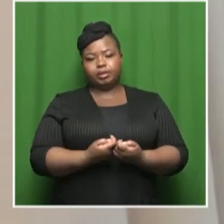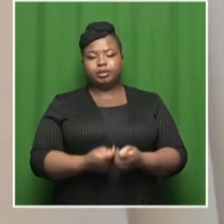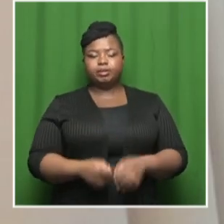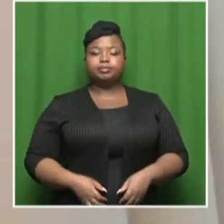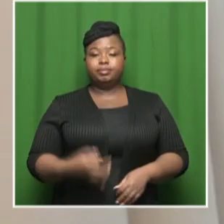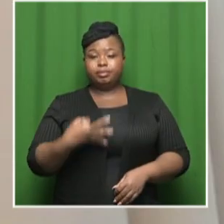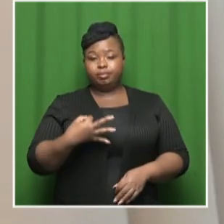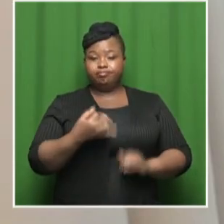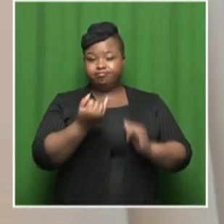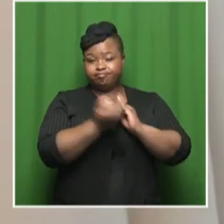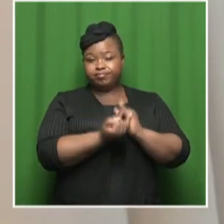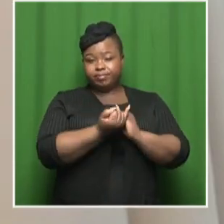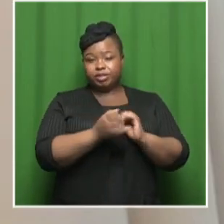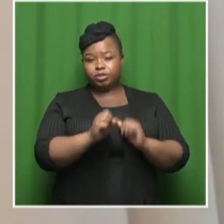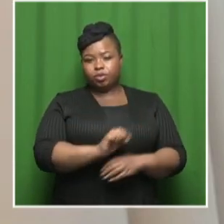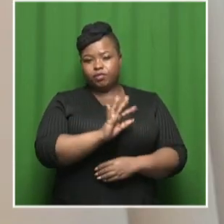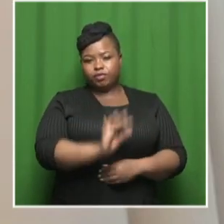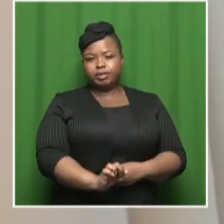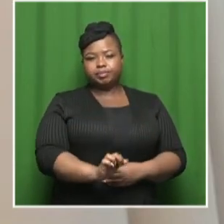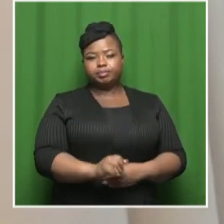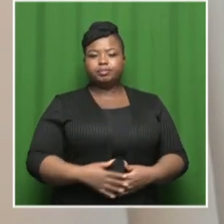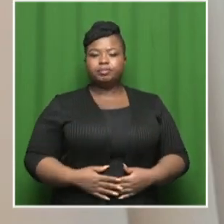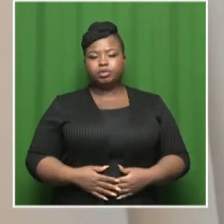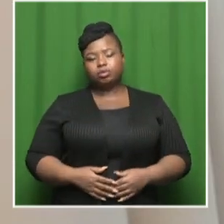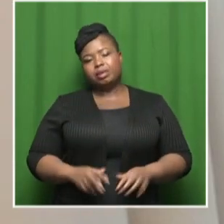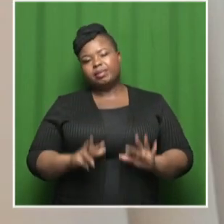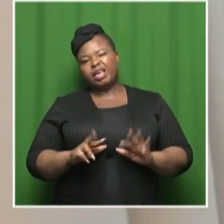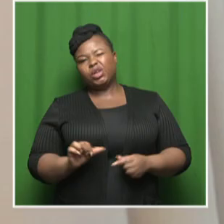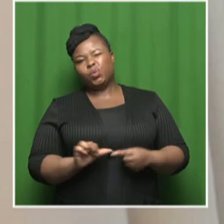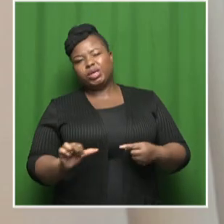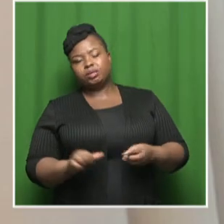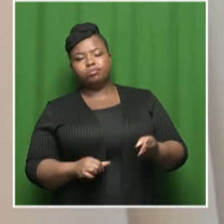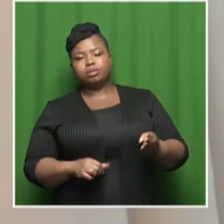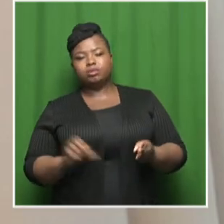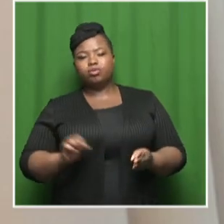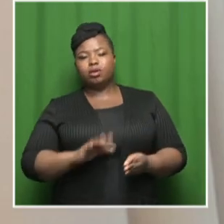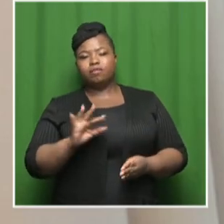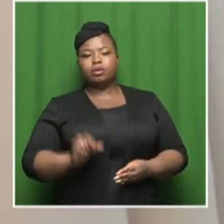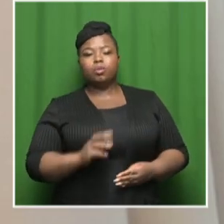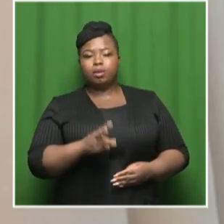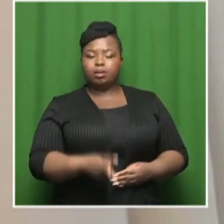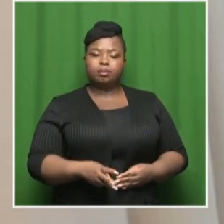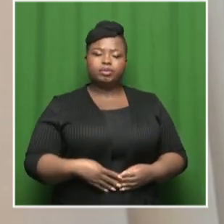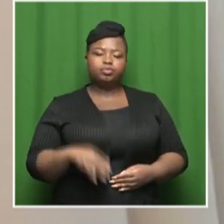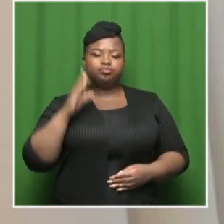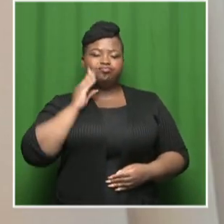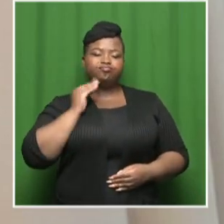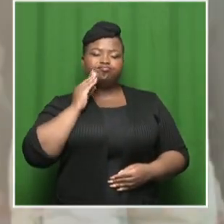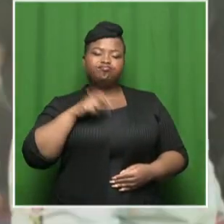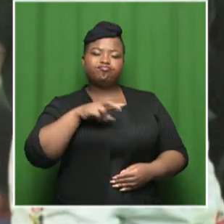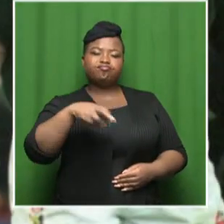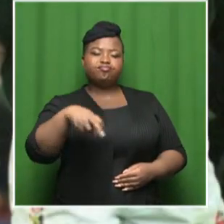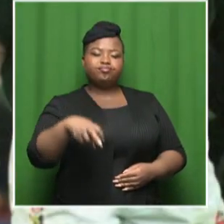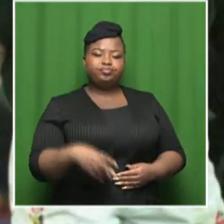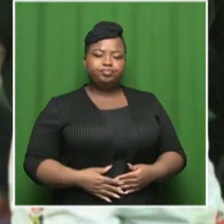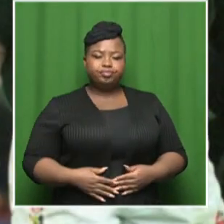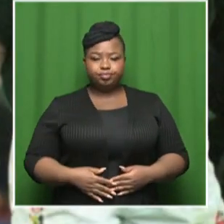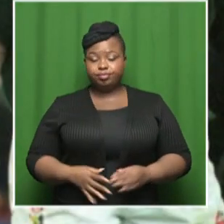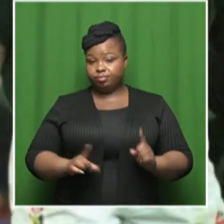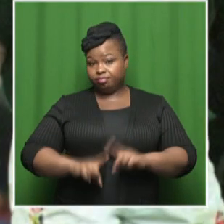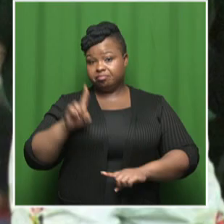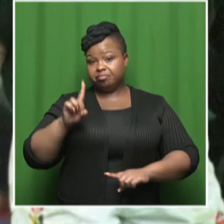3 matches in South Africa, spend 8 odd weeks in South Africa, and really experience a tour. You know, we see the